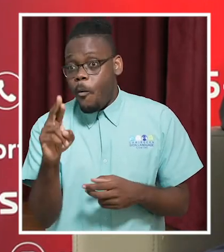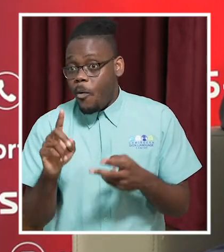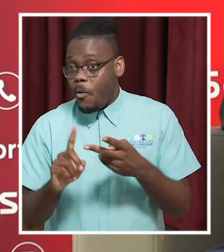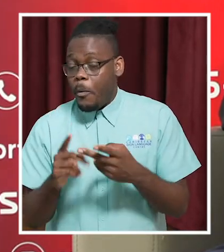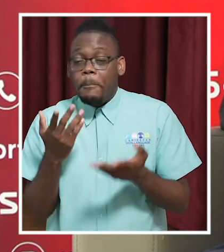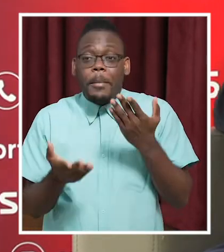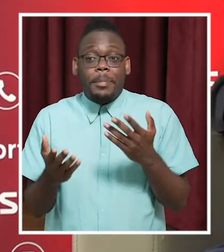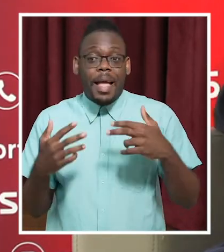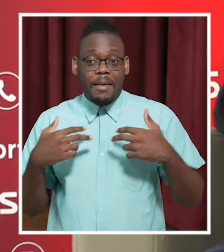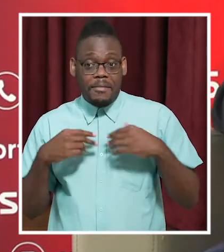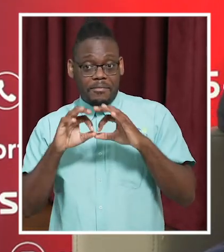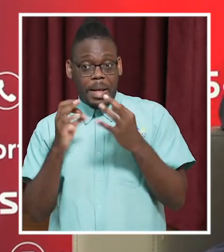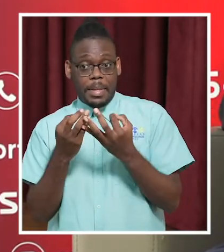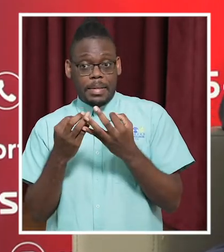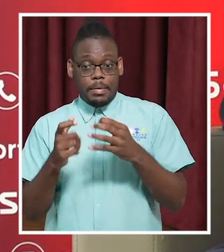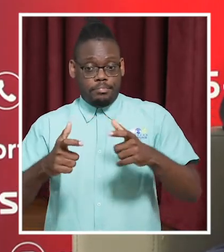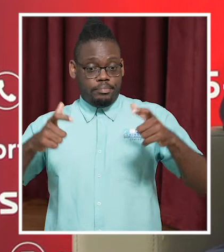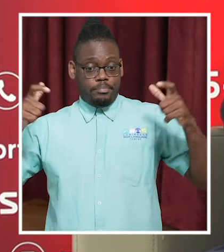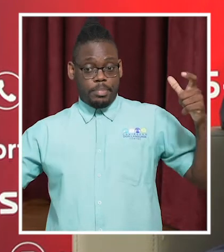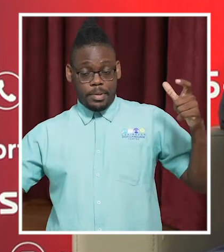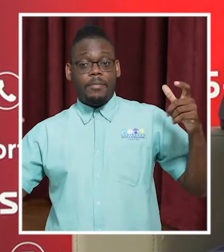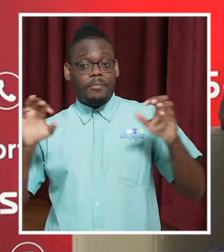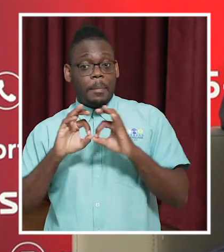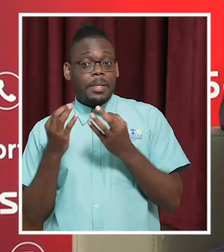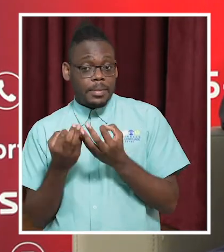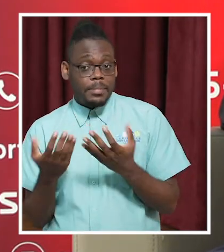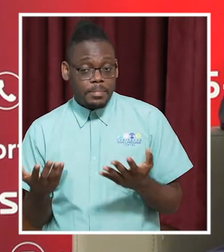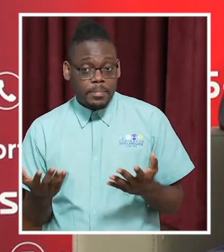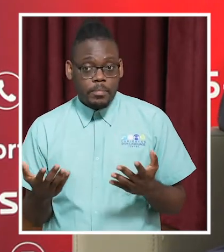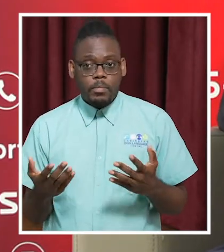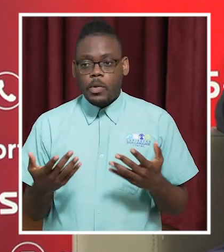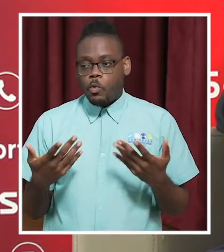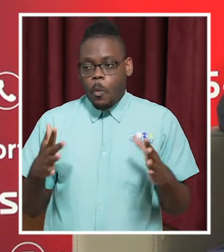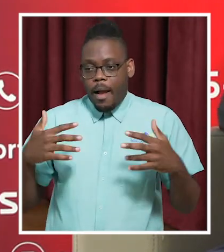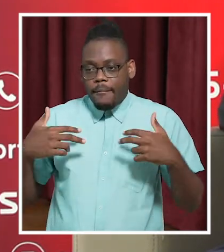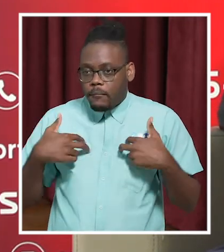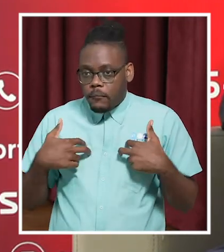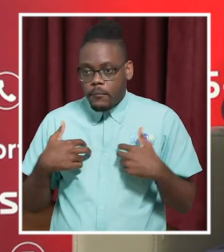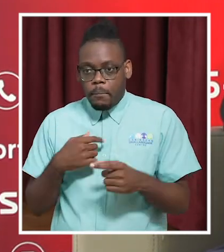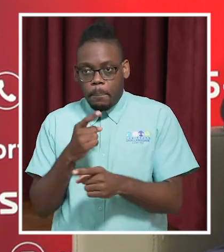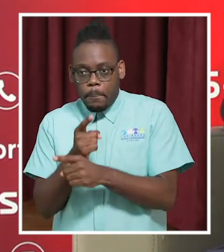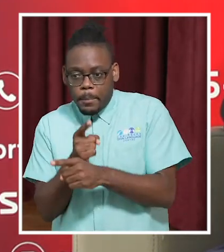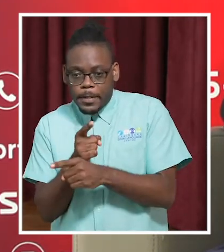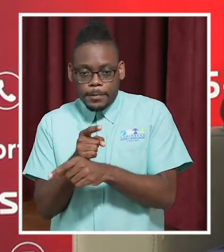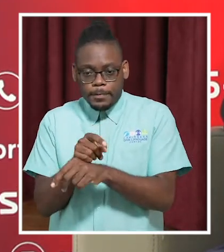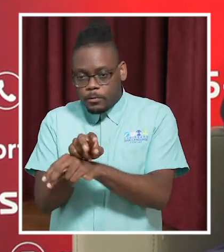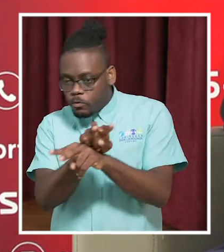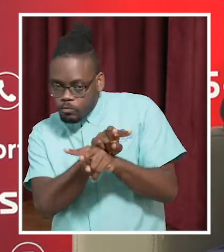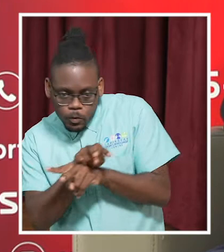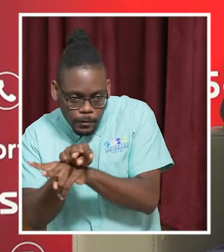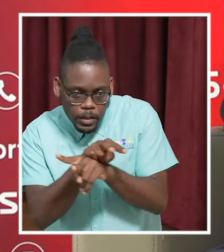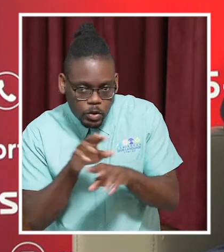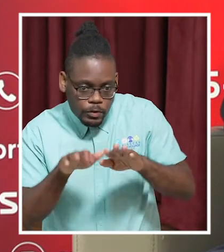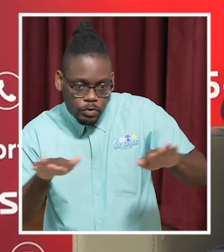an absence of the kind of hierarchical supervision that is needed in early childhood to,